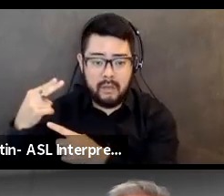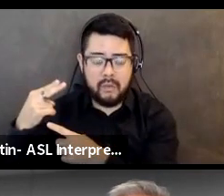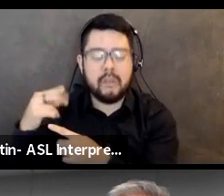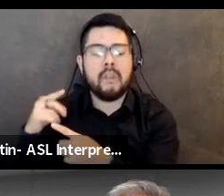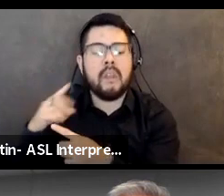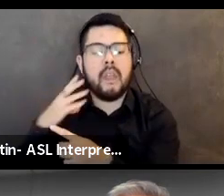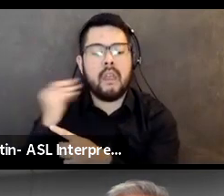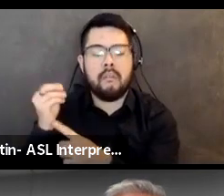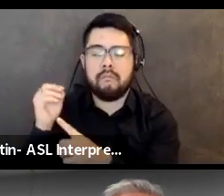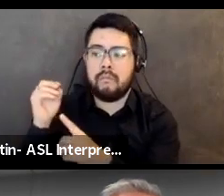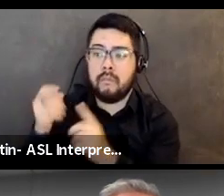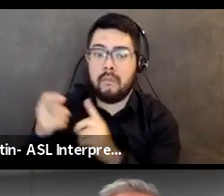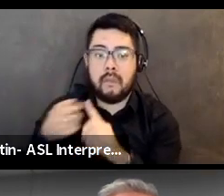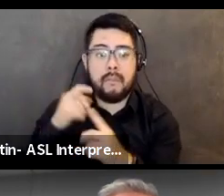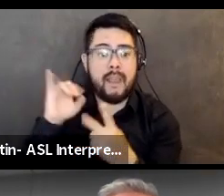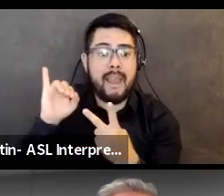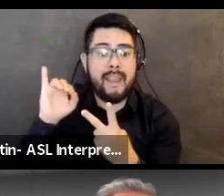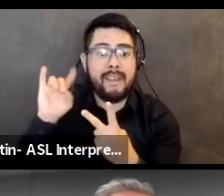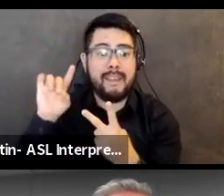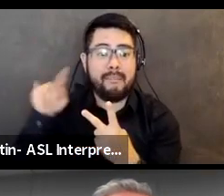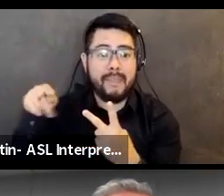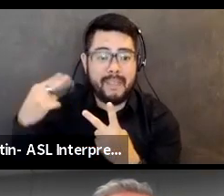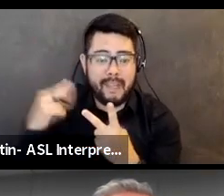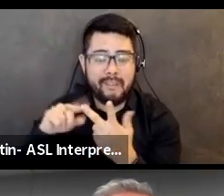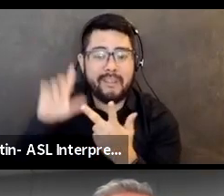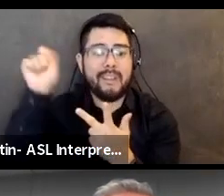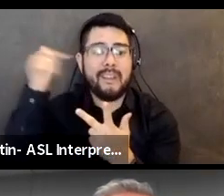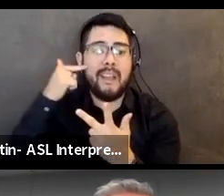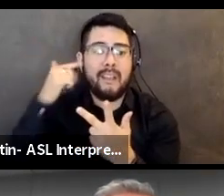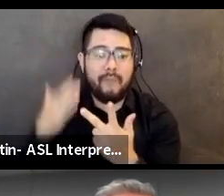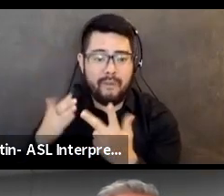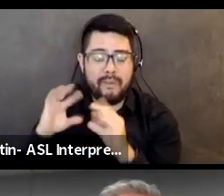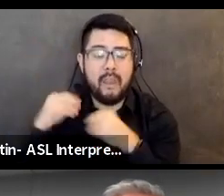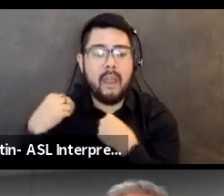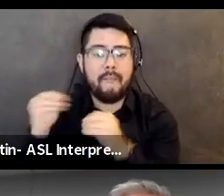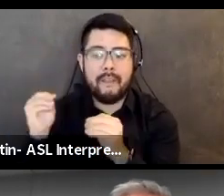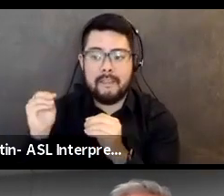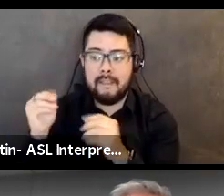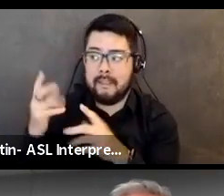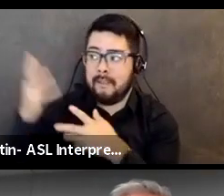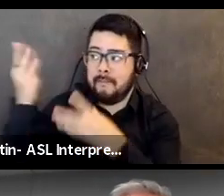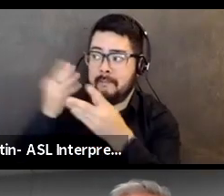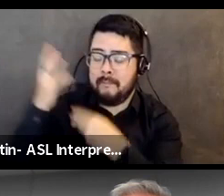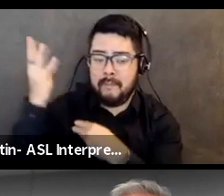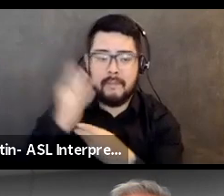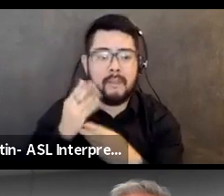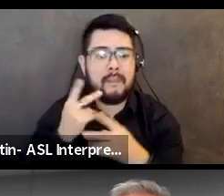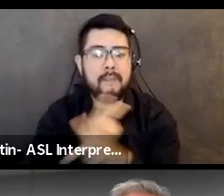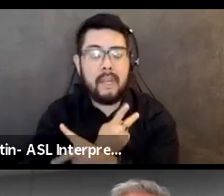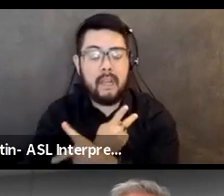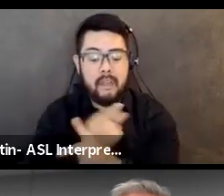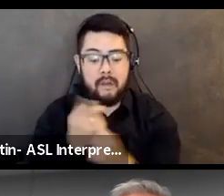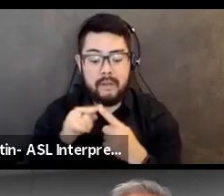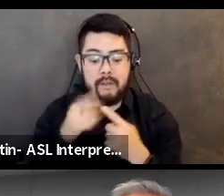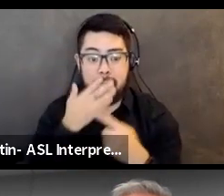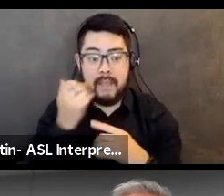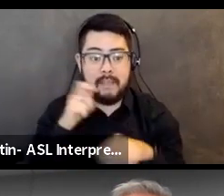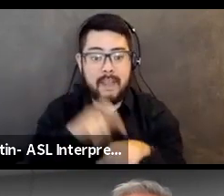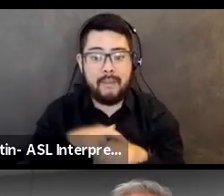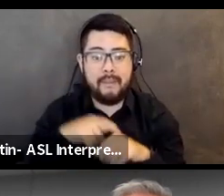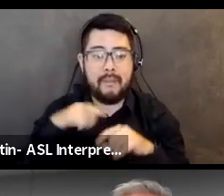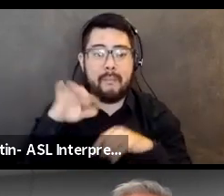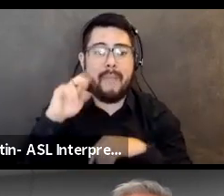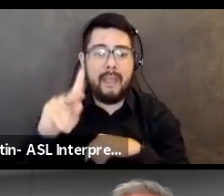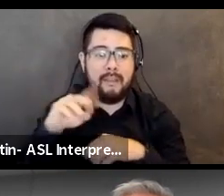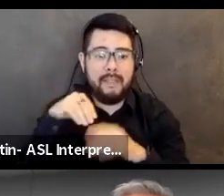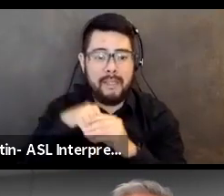what comes from idph in the governor's office to make determinations about um how and when it's time to return to in-person learning so